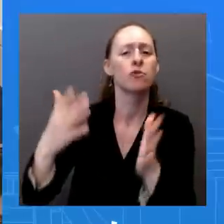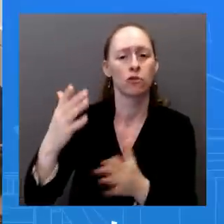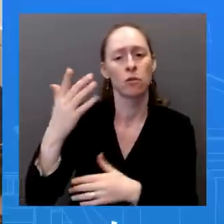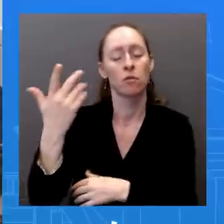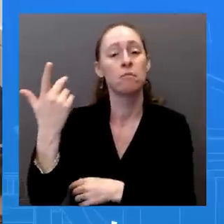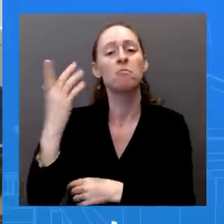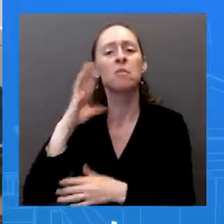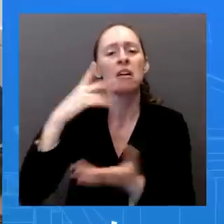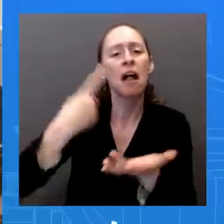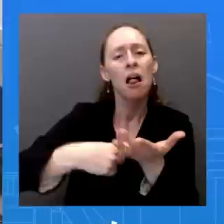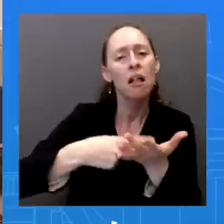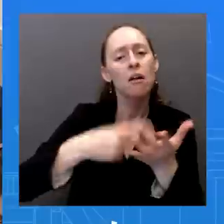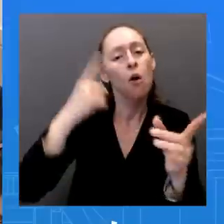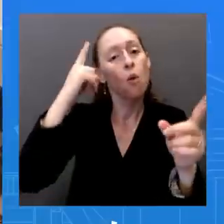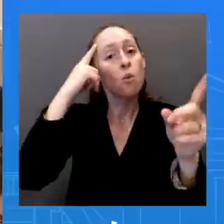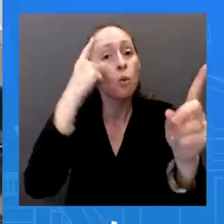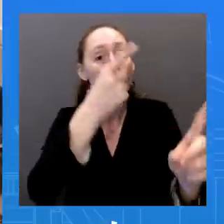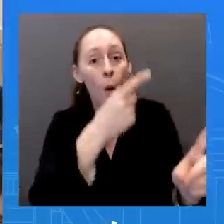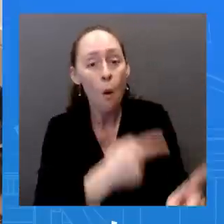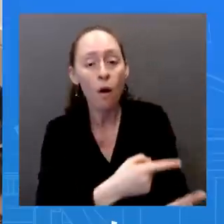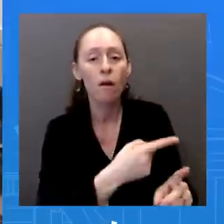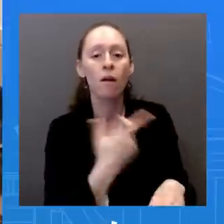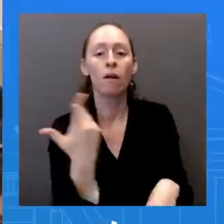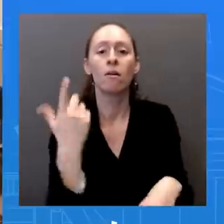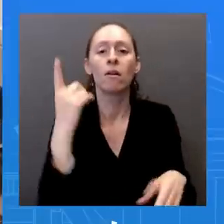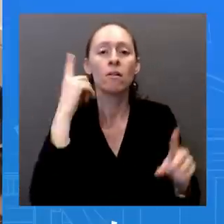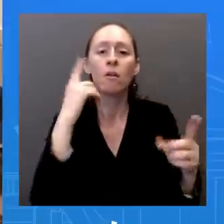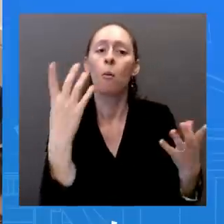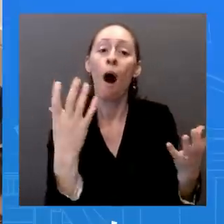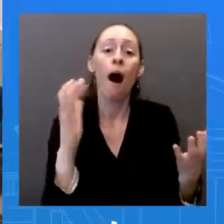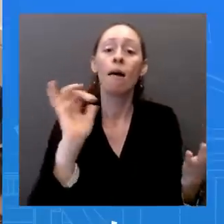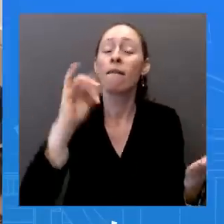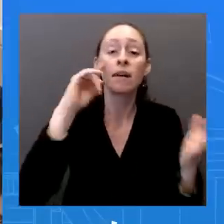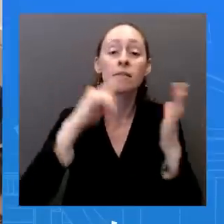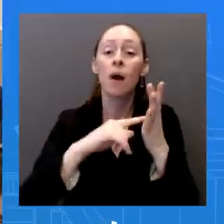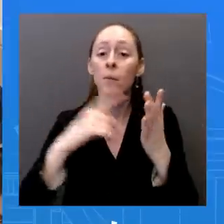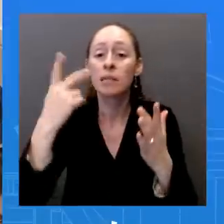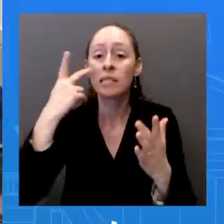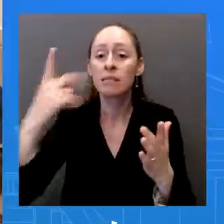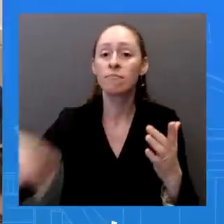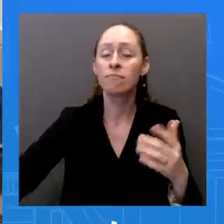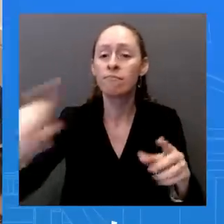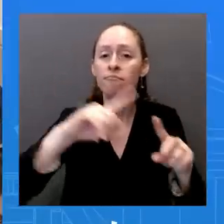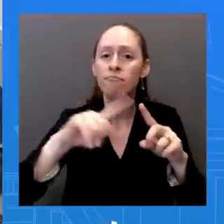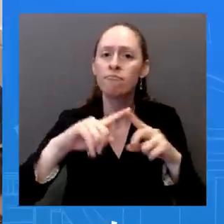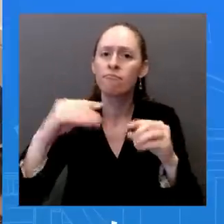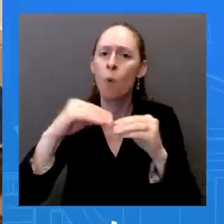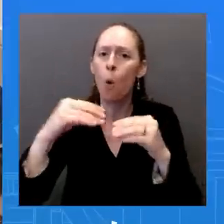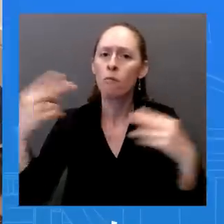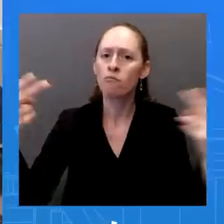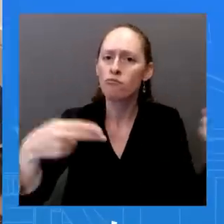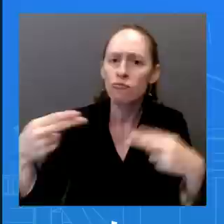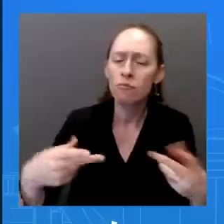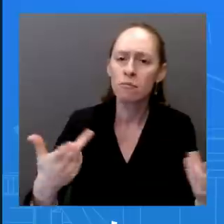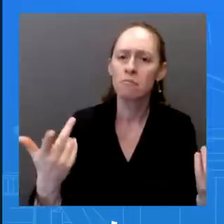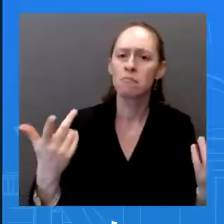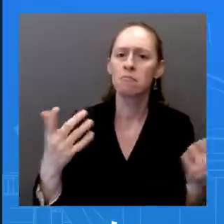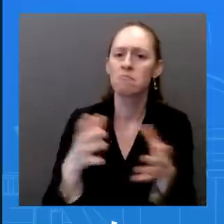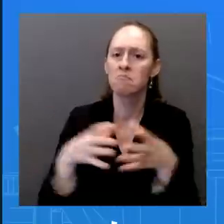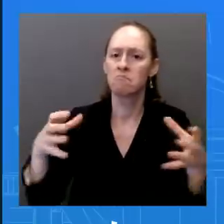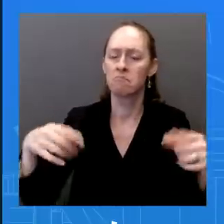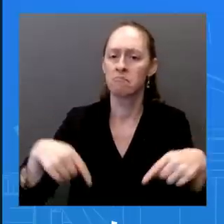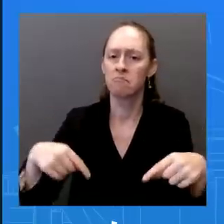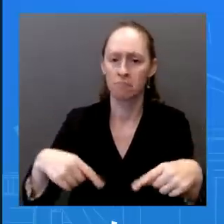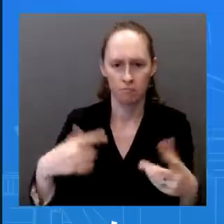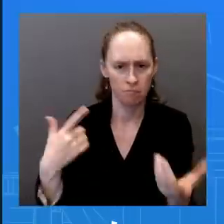but where is the President on this issue in terms of expansion and in terms of veto power? I expect